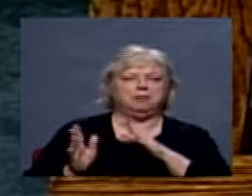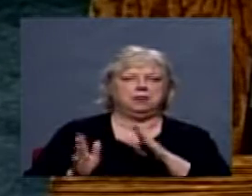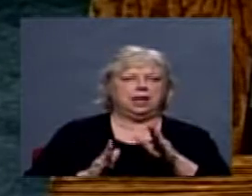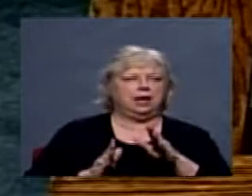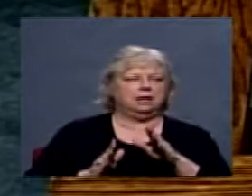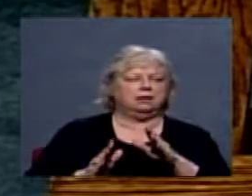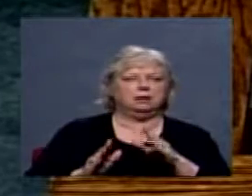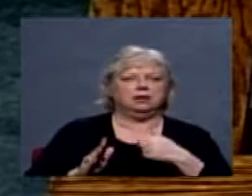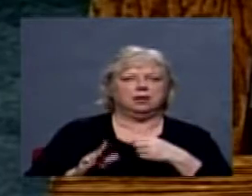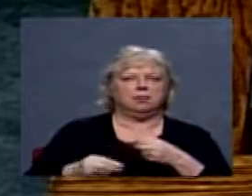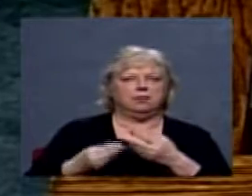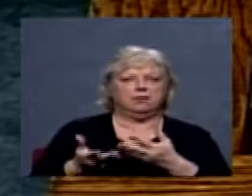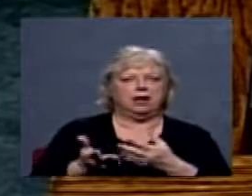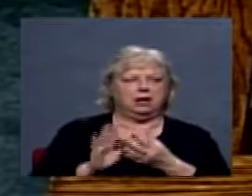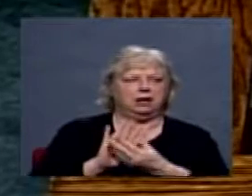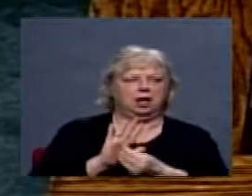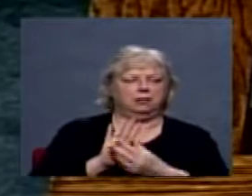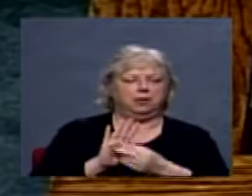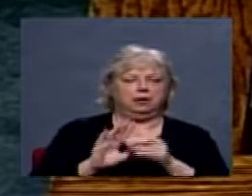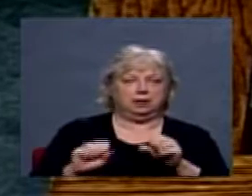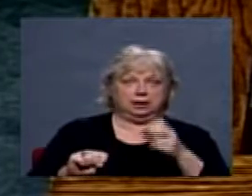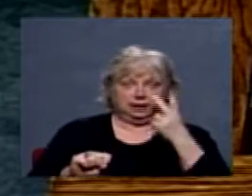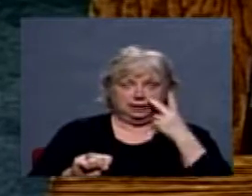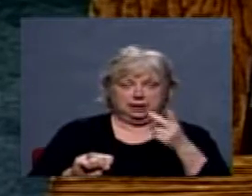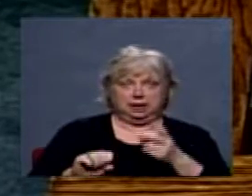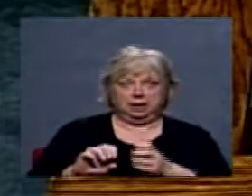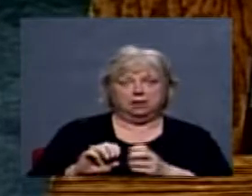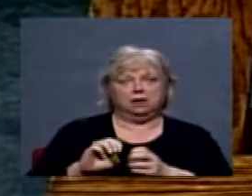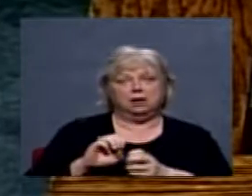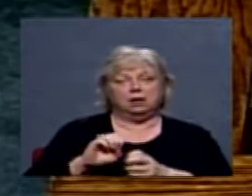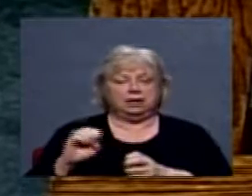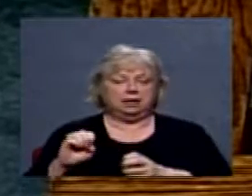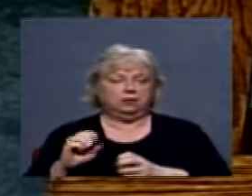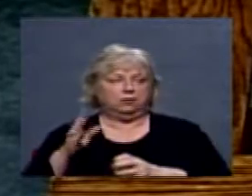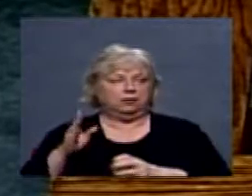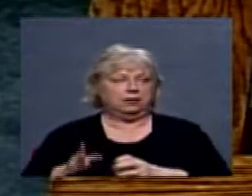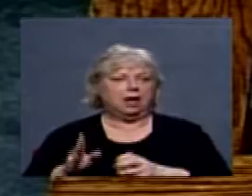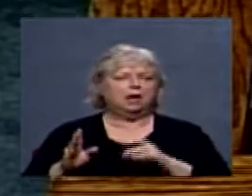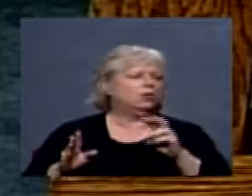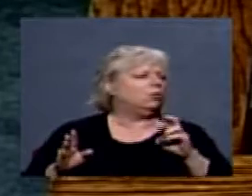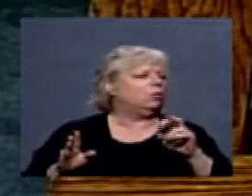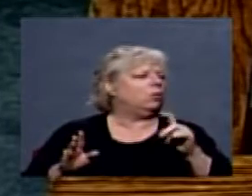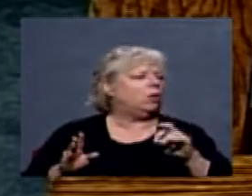provided the handouts for, you can see on the eastern side, and Walter, could you